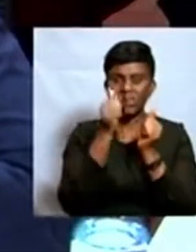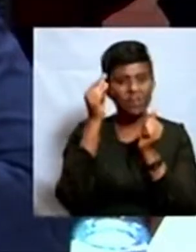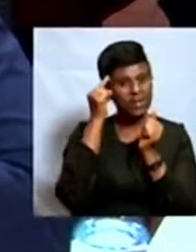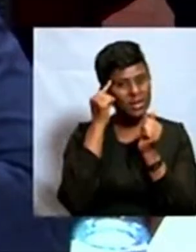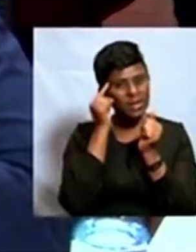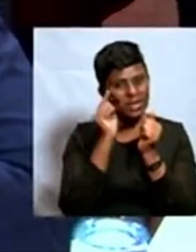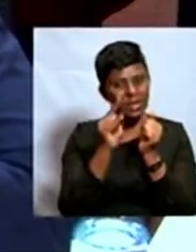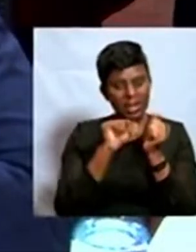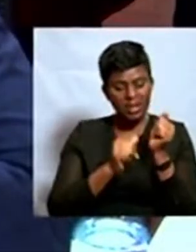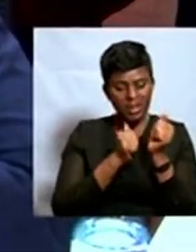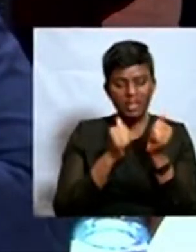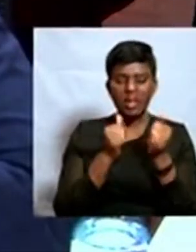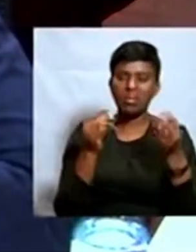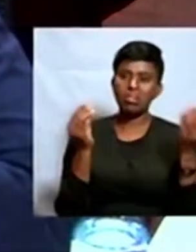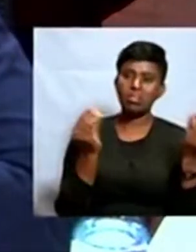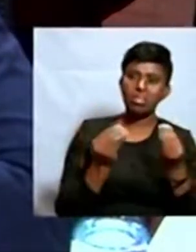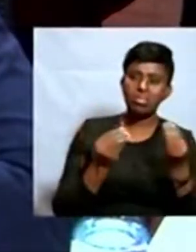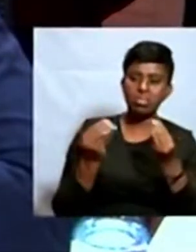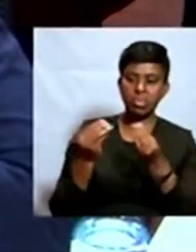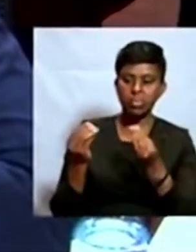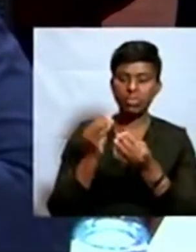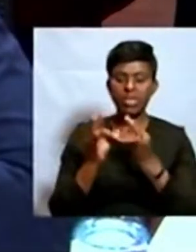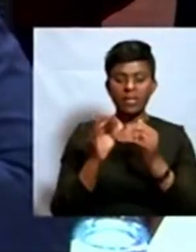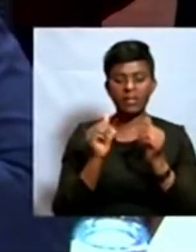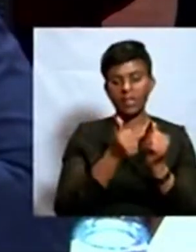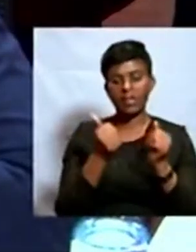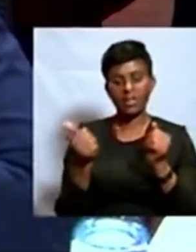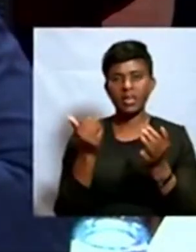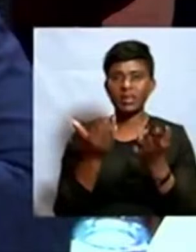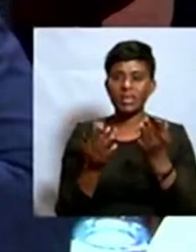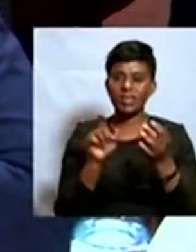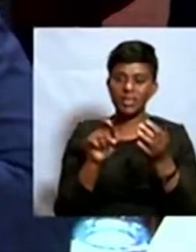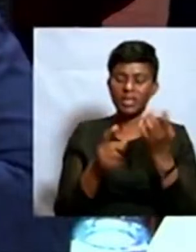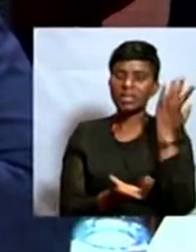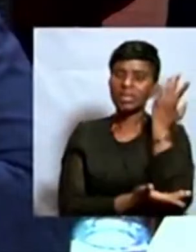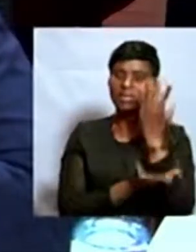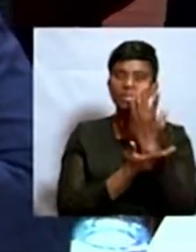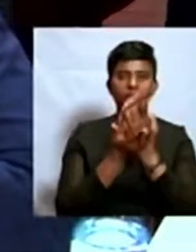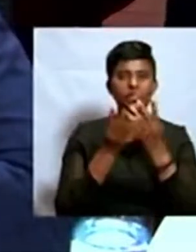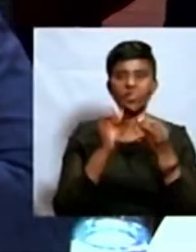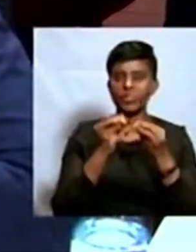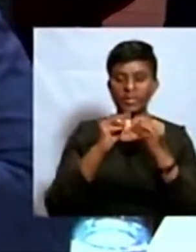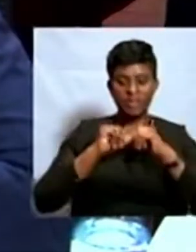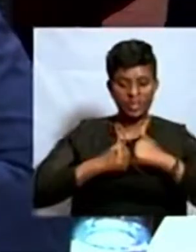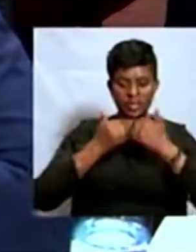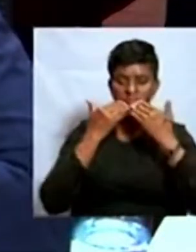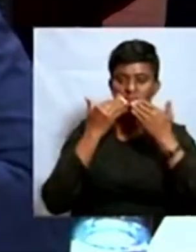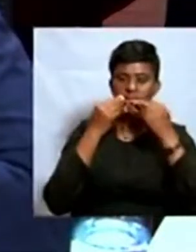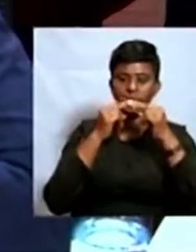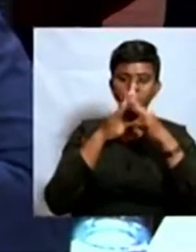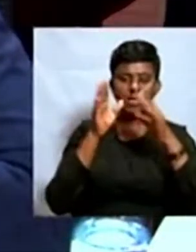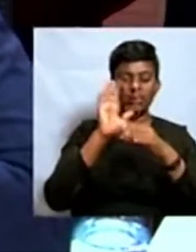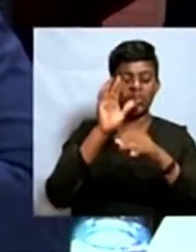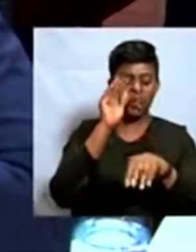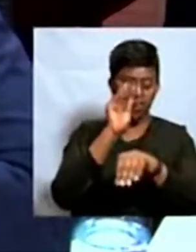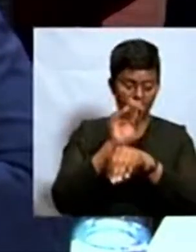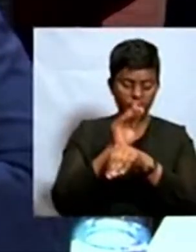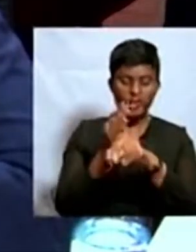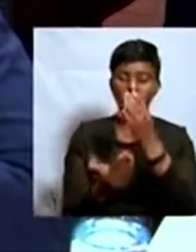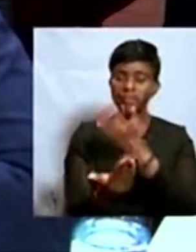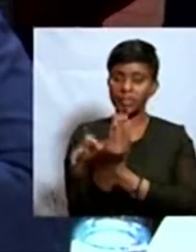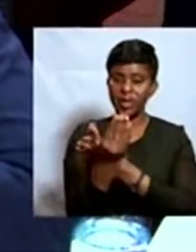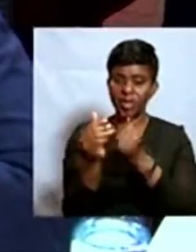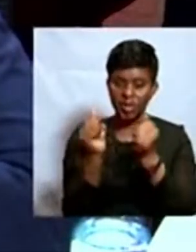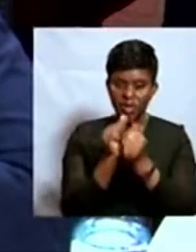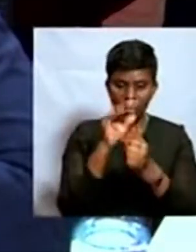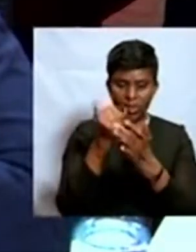are lagging behind, if any, that may need improvement? We do appreciate your input this morning in